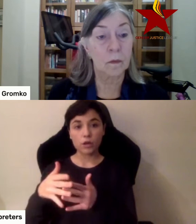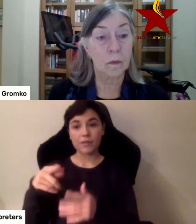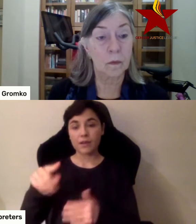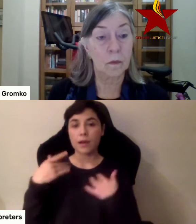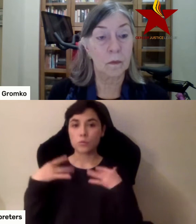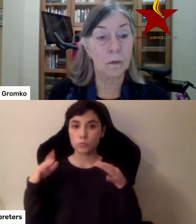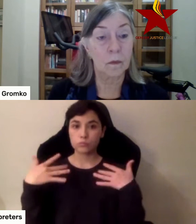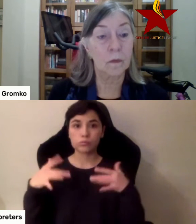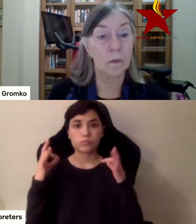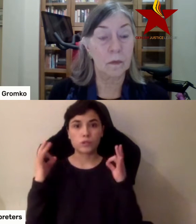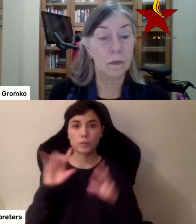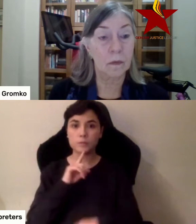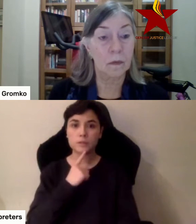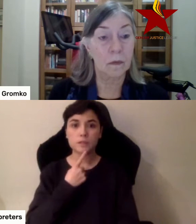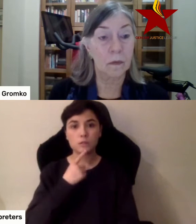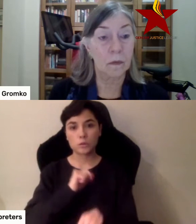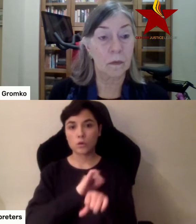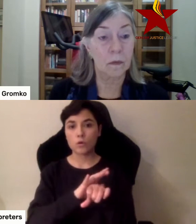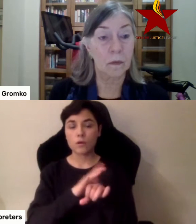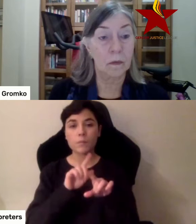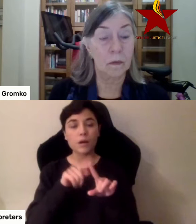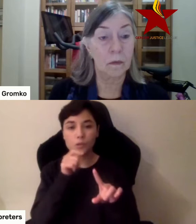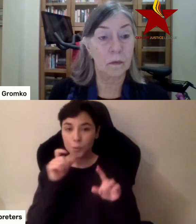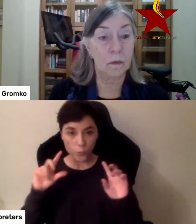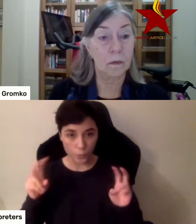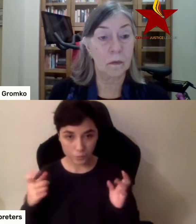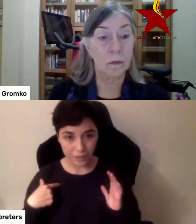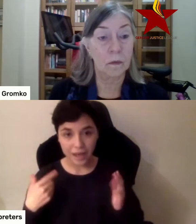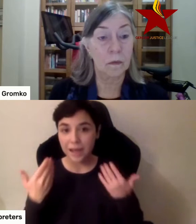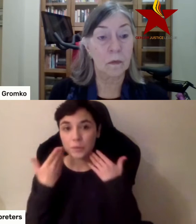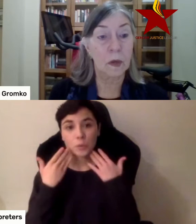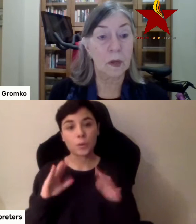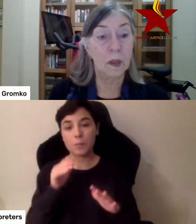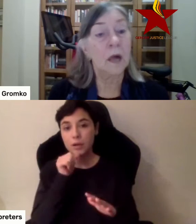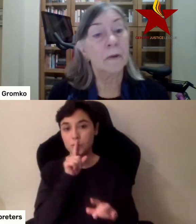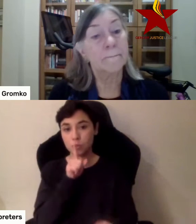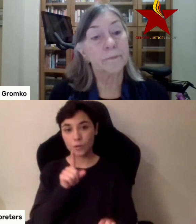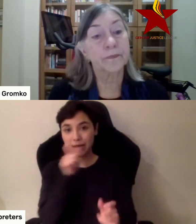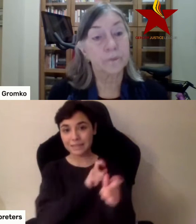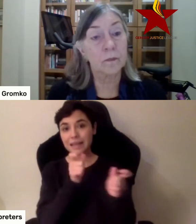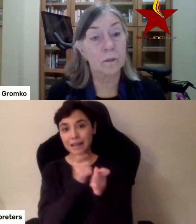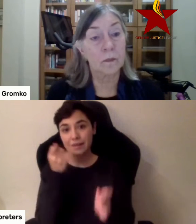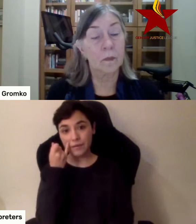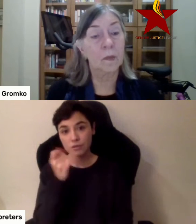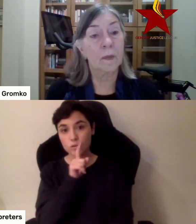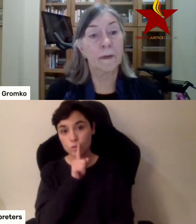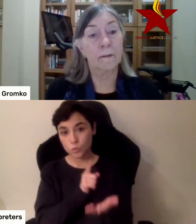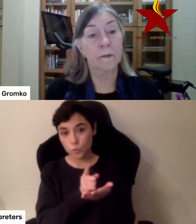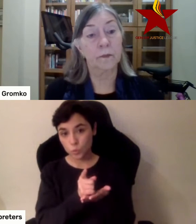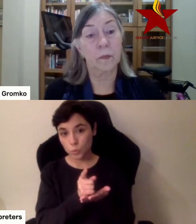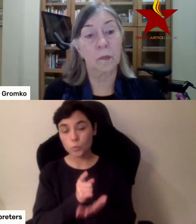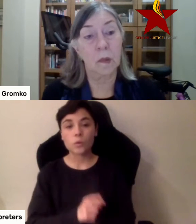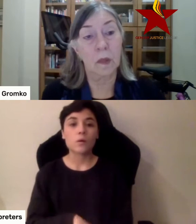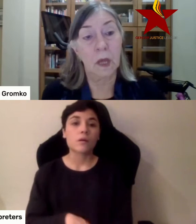And don't quote me on that. I could be getting them mixed up. My little brain right now it changes every day. It does,